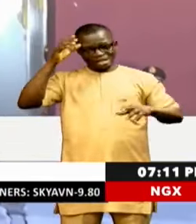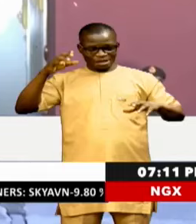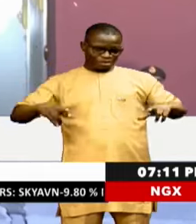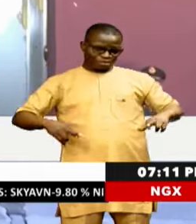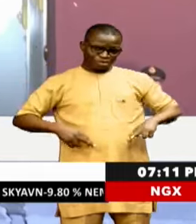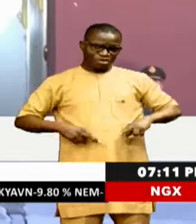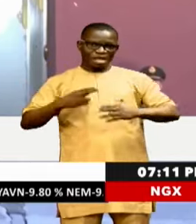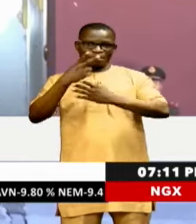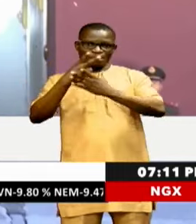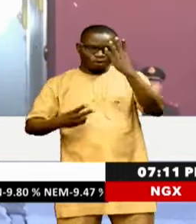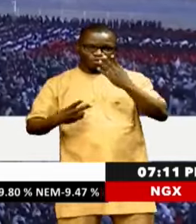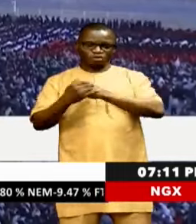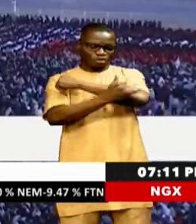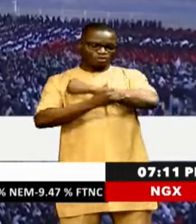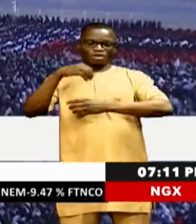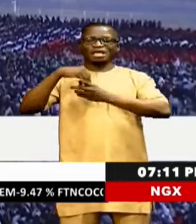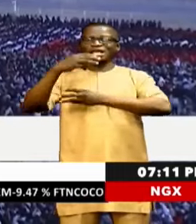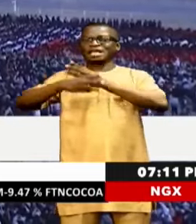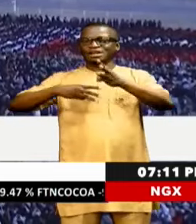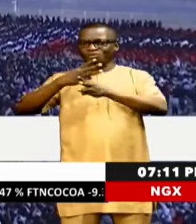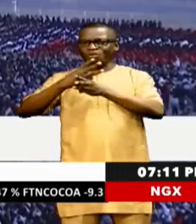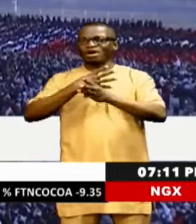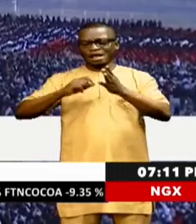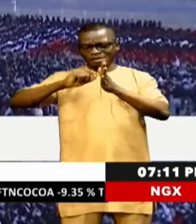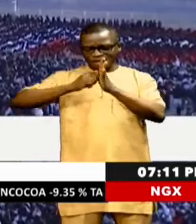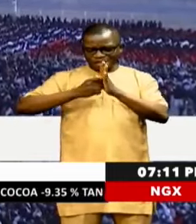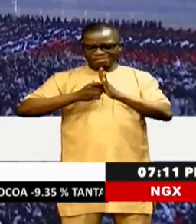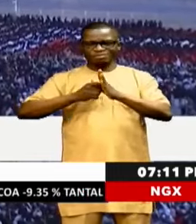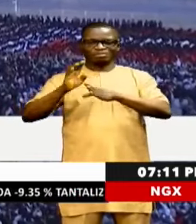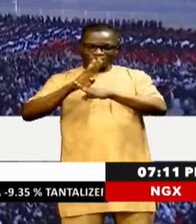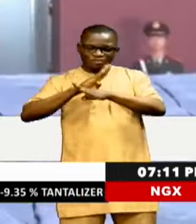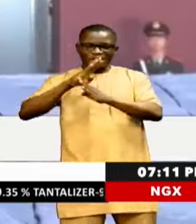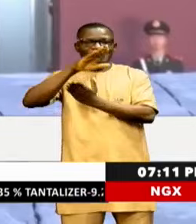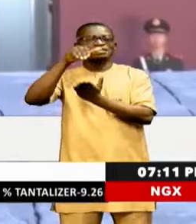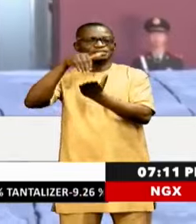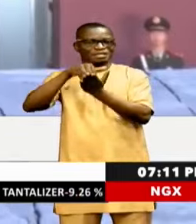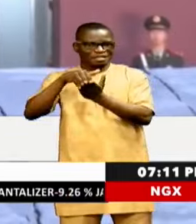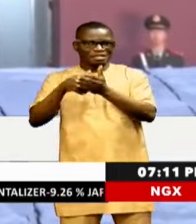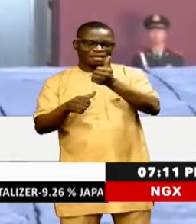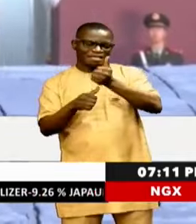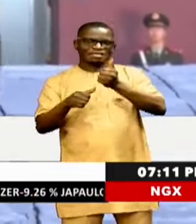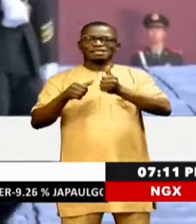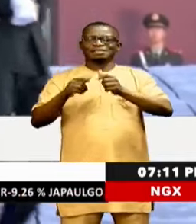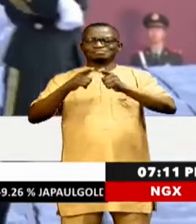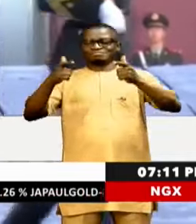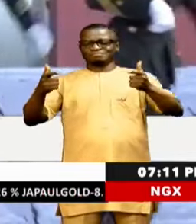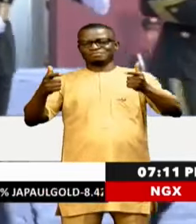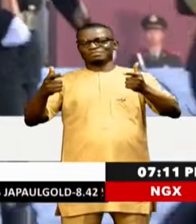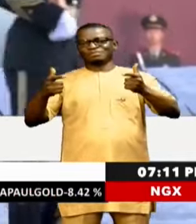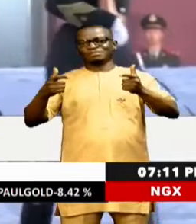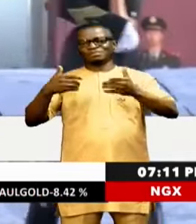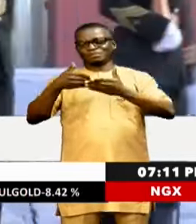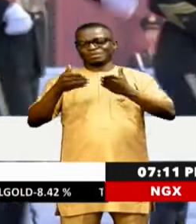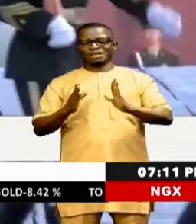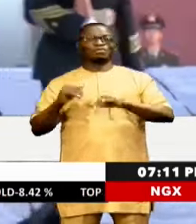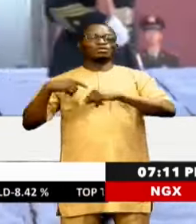both major countries of the world and key emerging markets, are each other's largest neighbor. Since